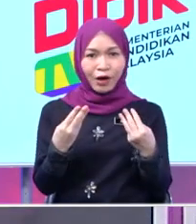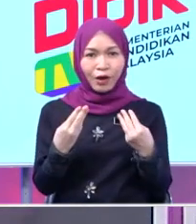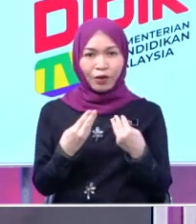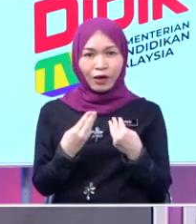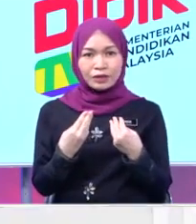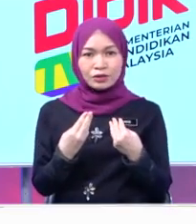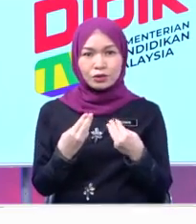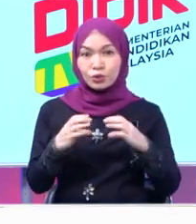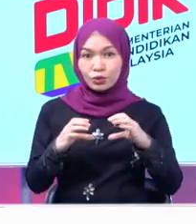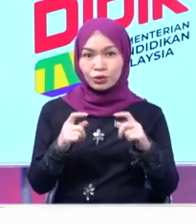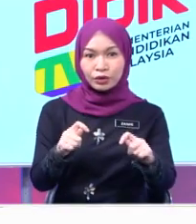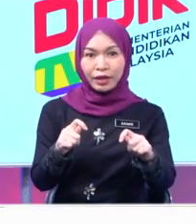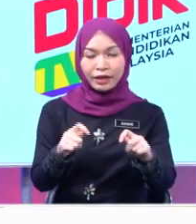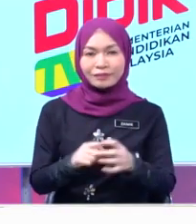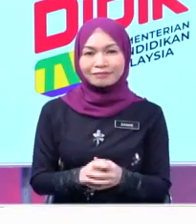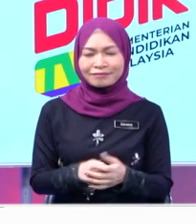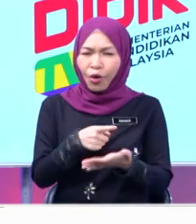question?